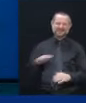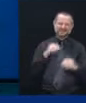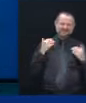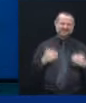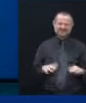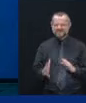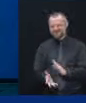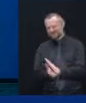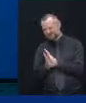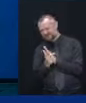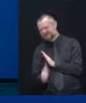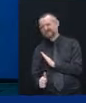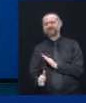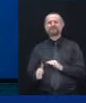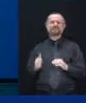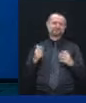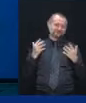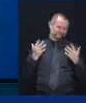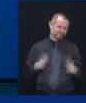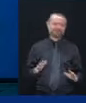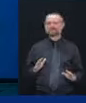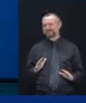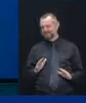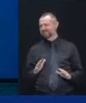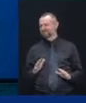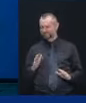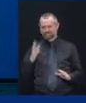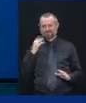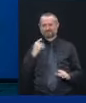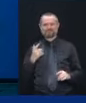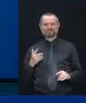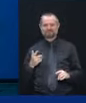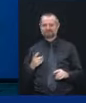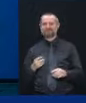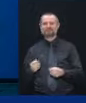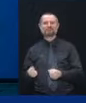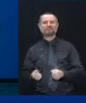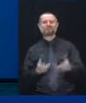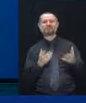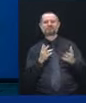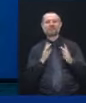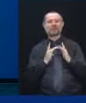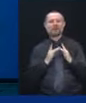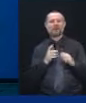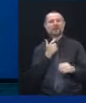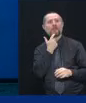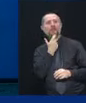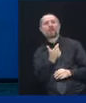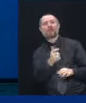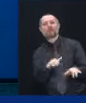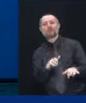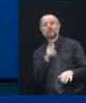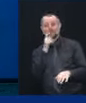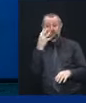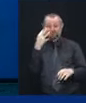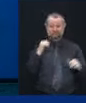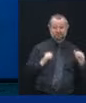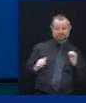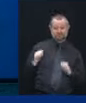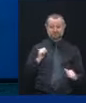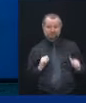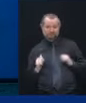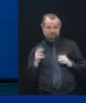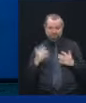shown online, so there can be a social media presence to these online